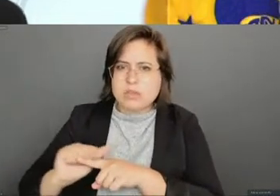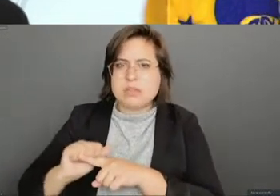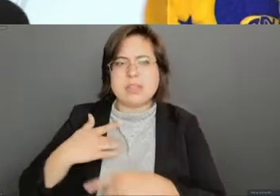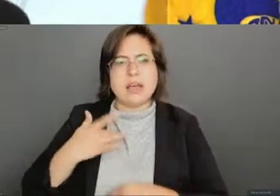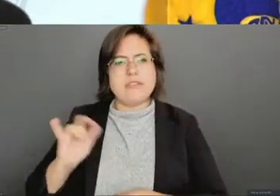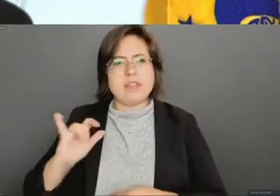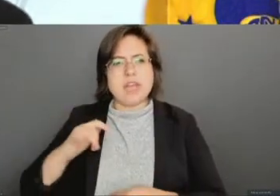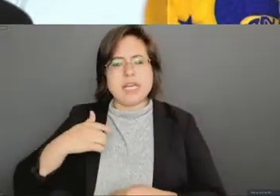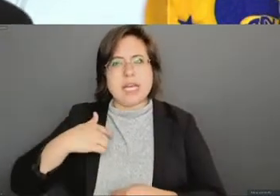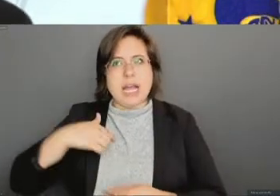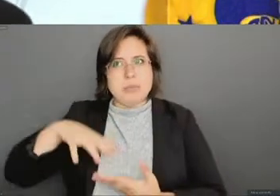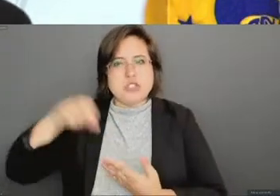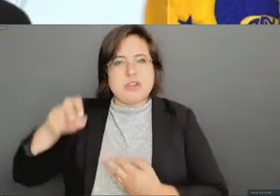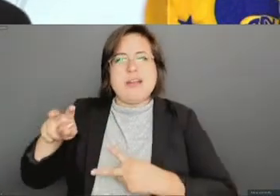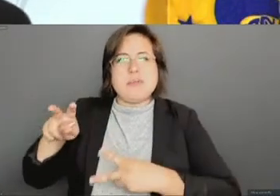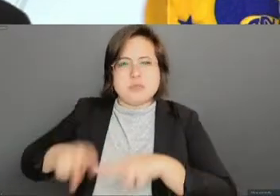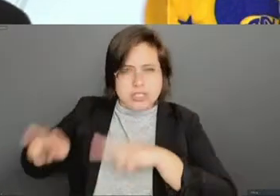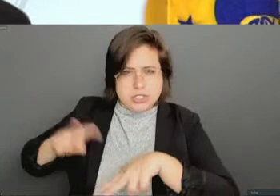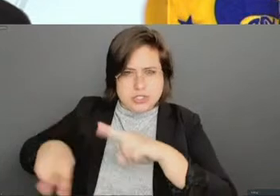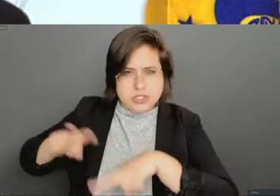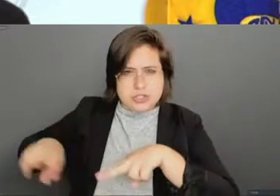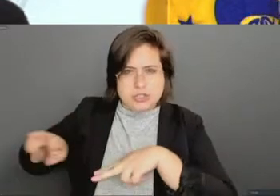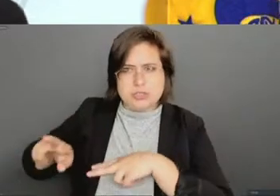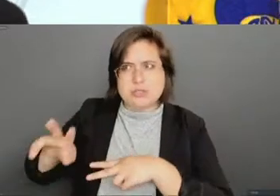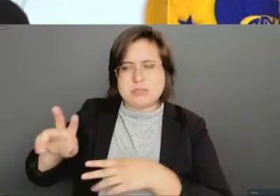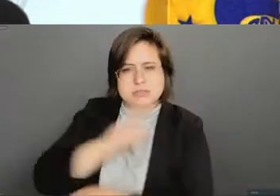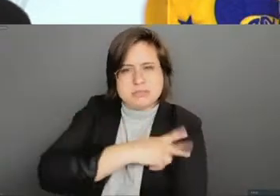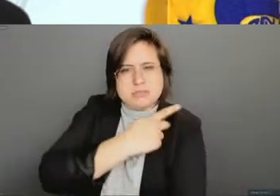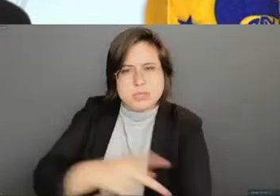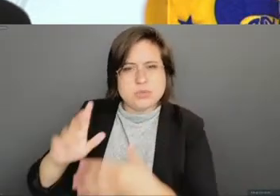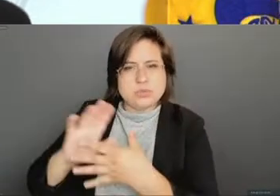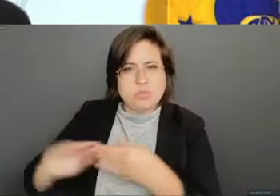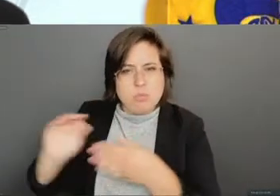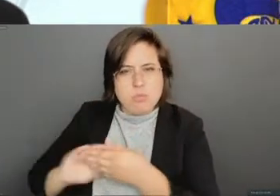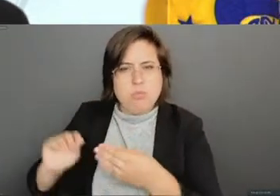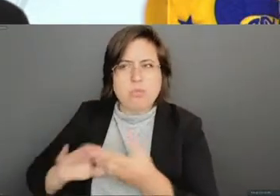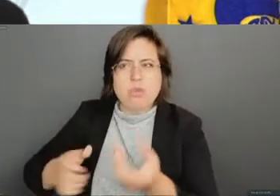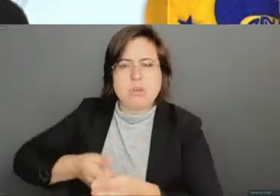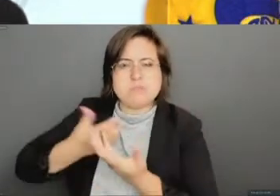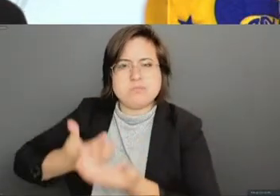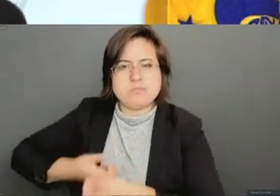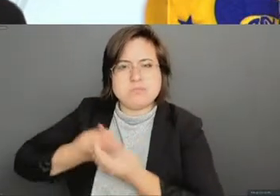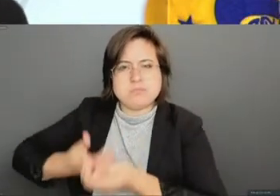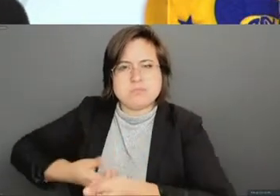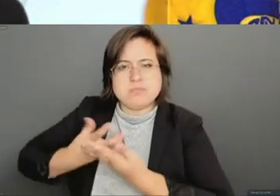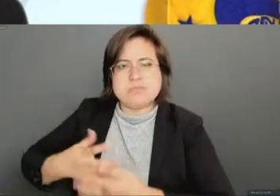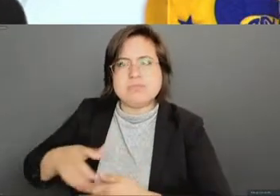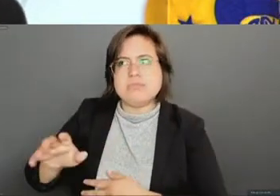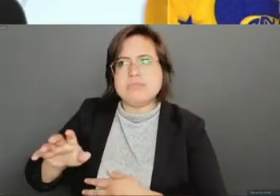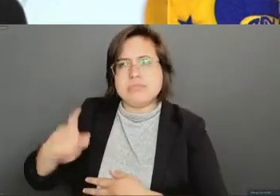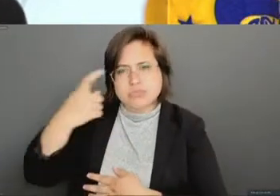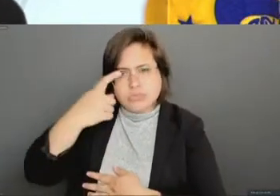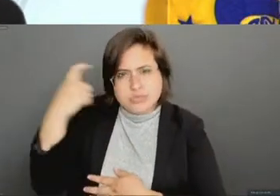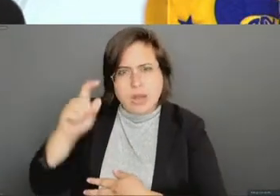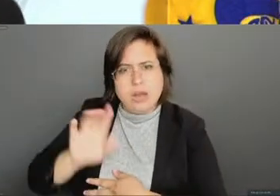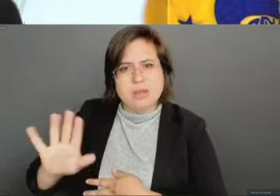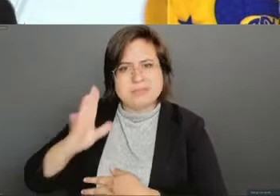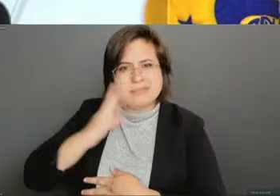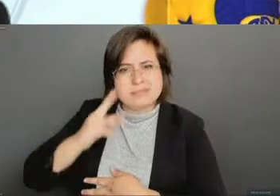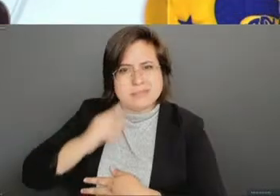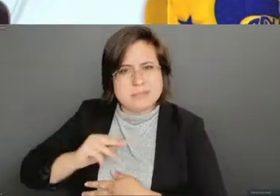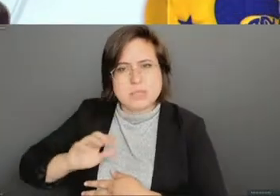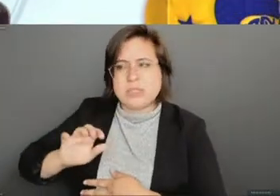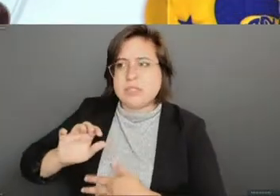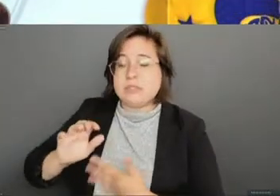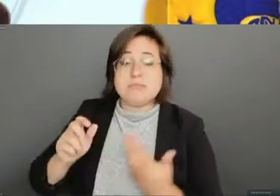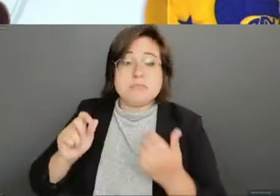by observation through the stories that patients would tell us about just how much the trauma that they experienced in their lives, whether that was